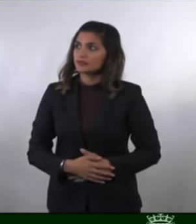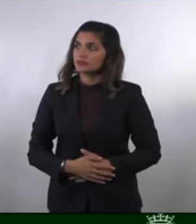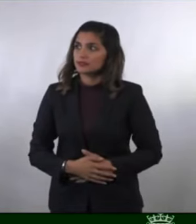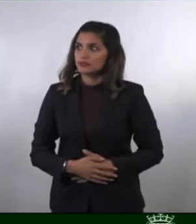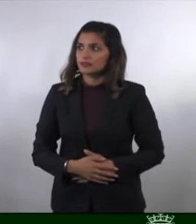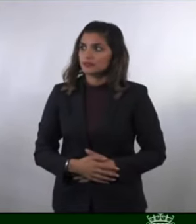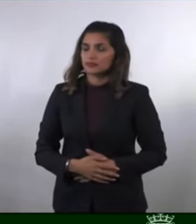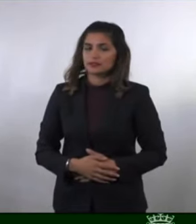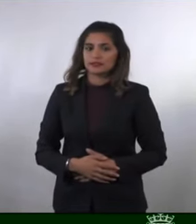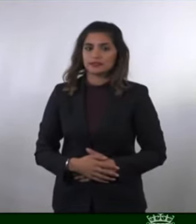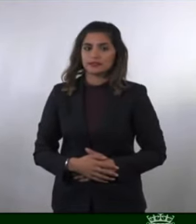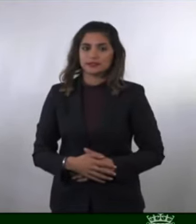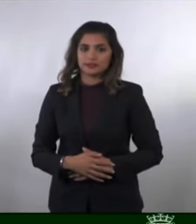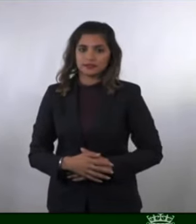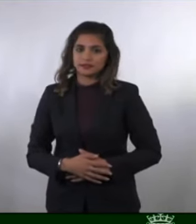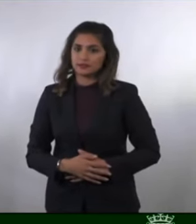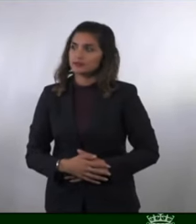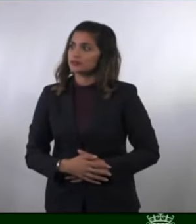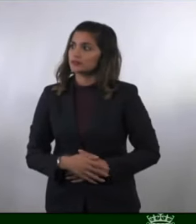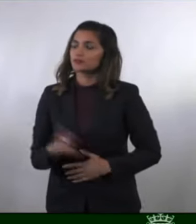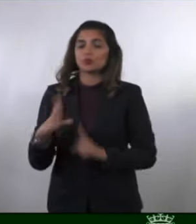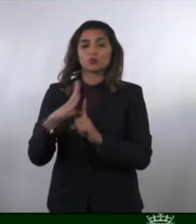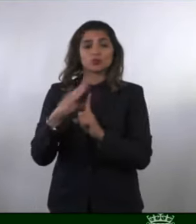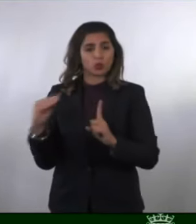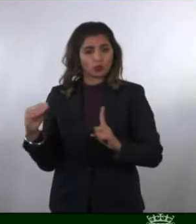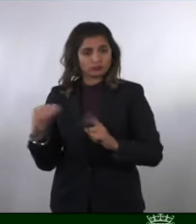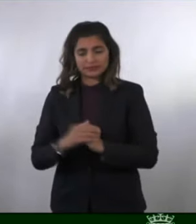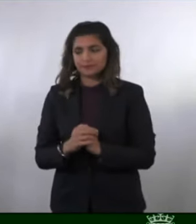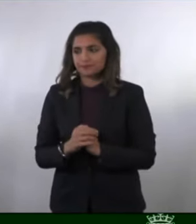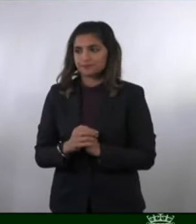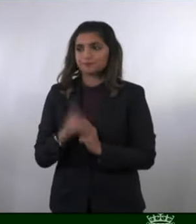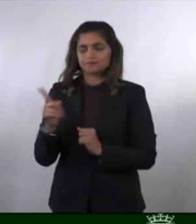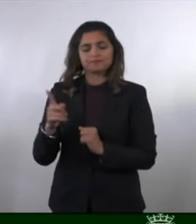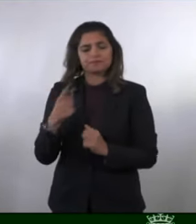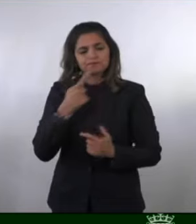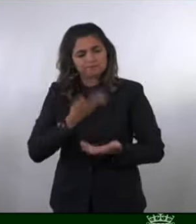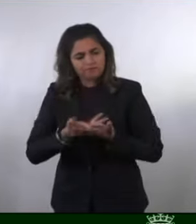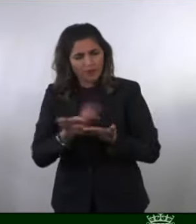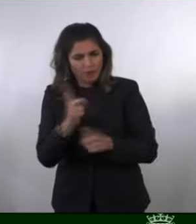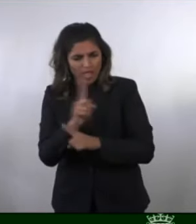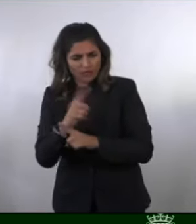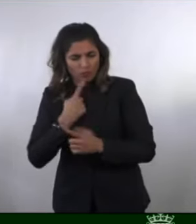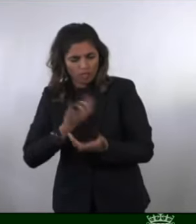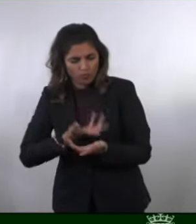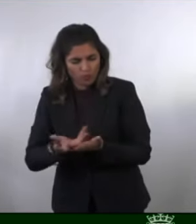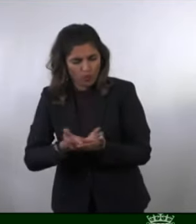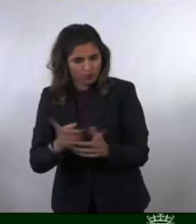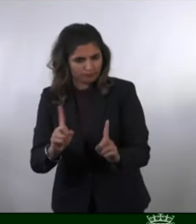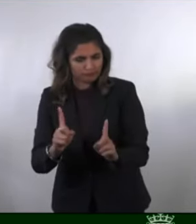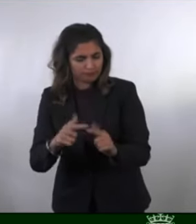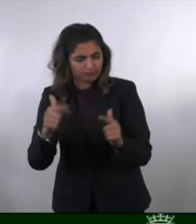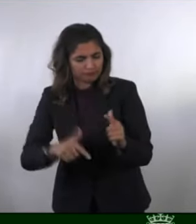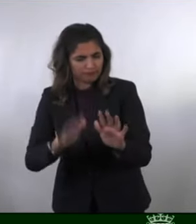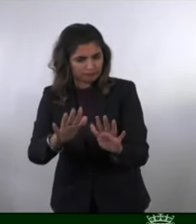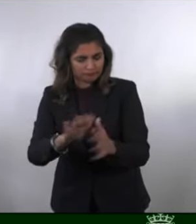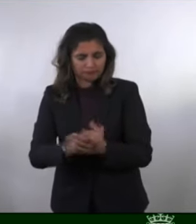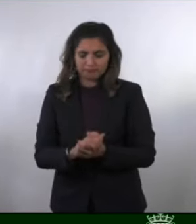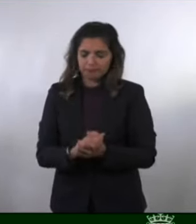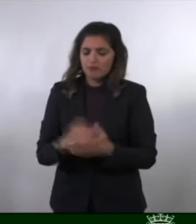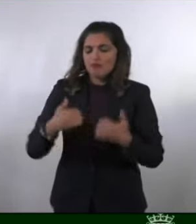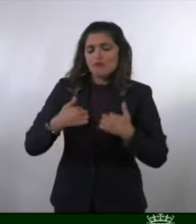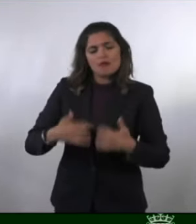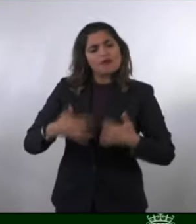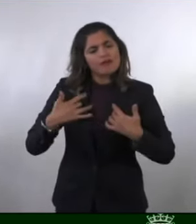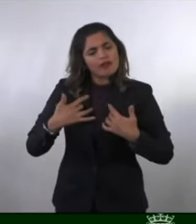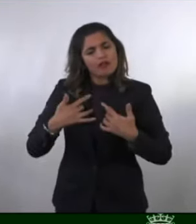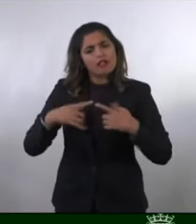you at the weekend. We look forward to discussing this matter in more detail later. I think many will hold their